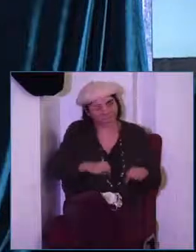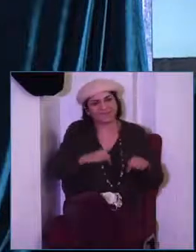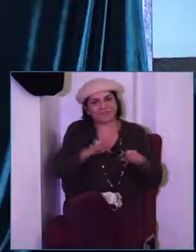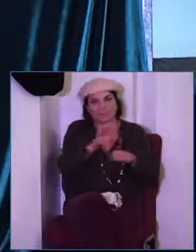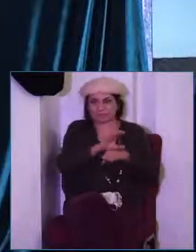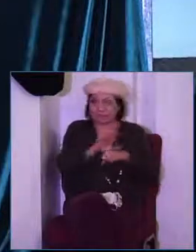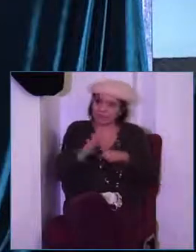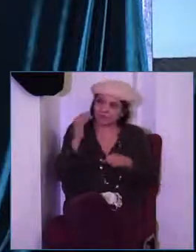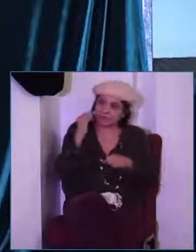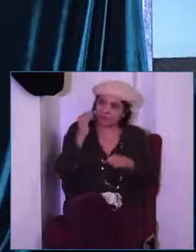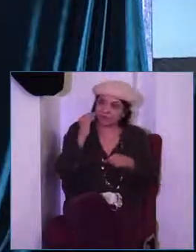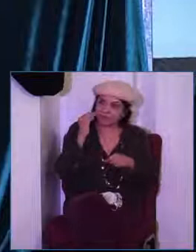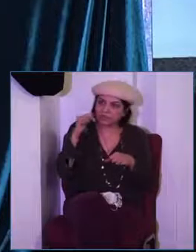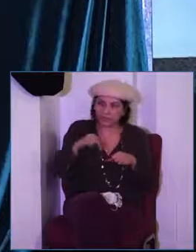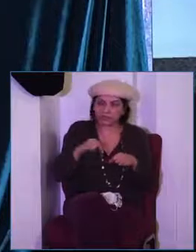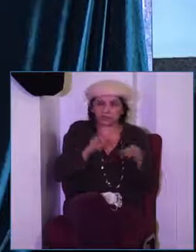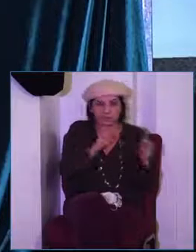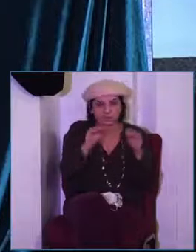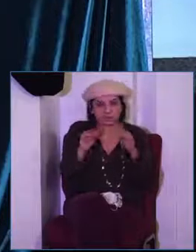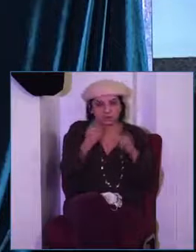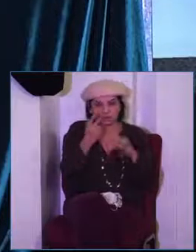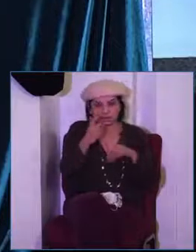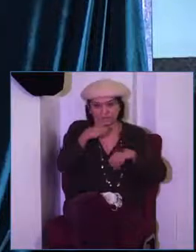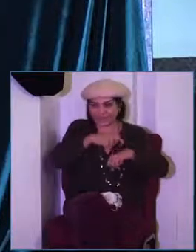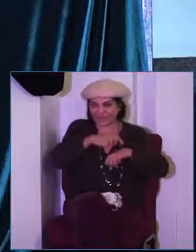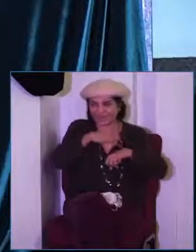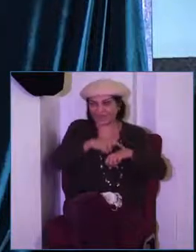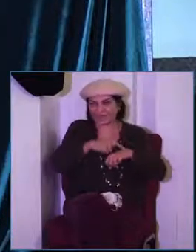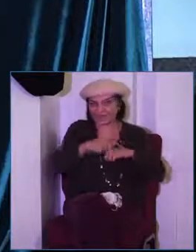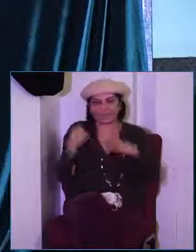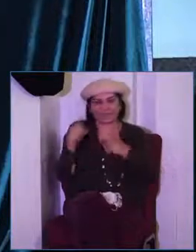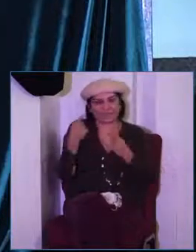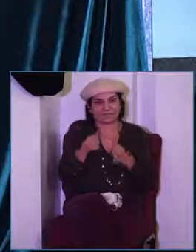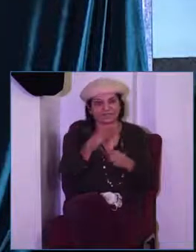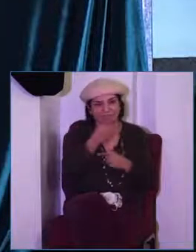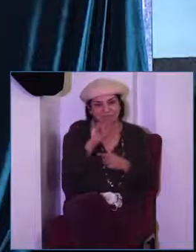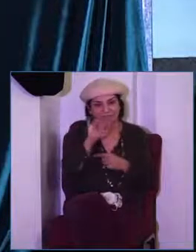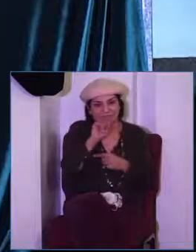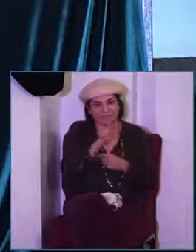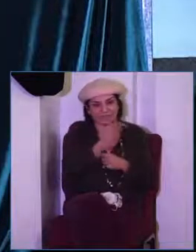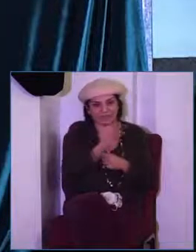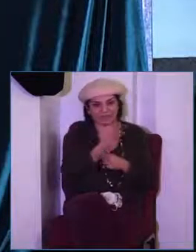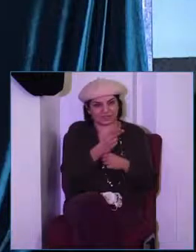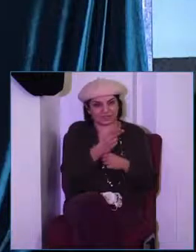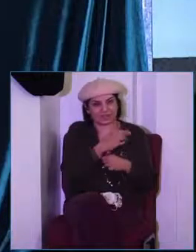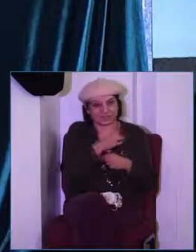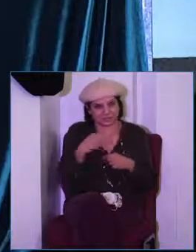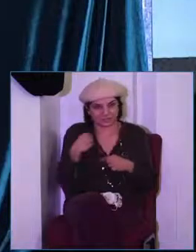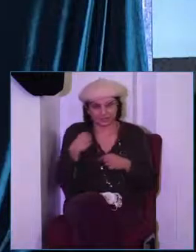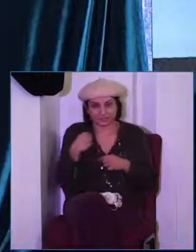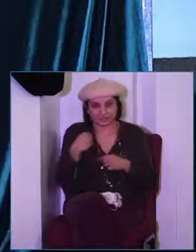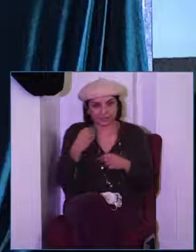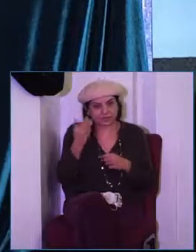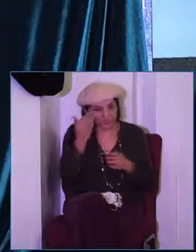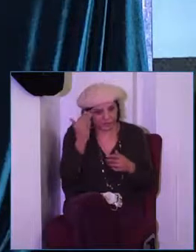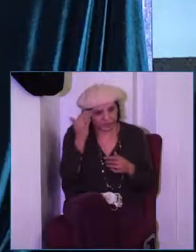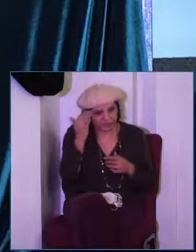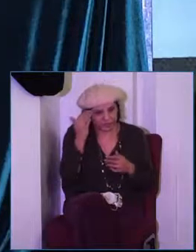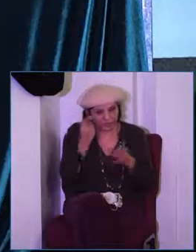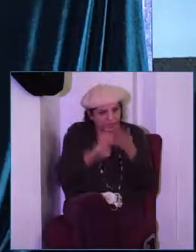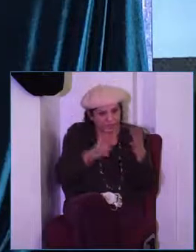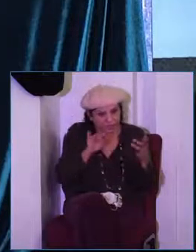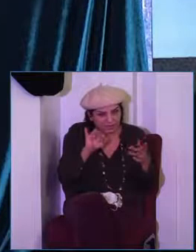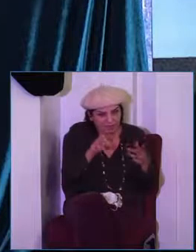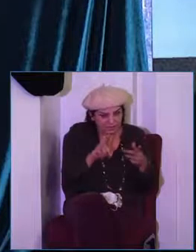know this church has moved 3 times since Keith has been a member? And do you know what he did? He moved from where